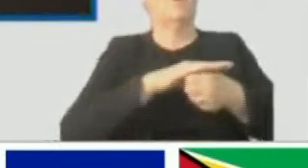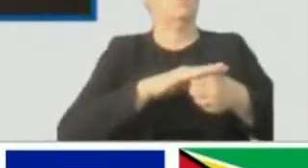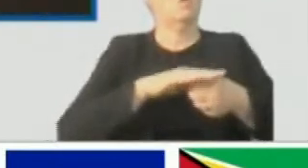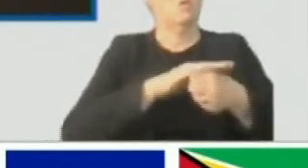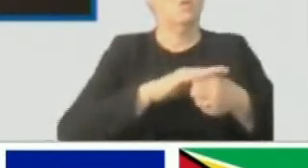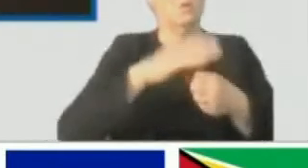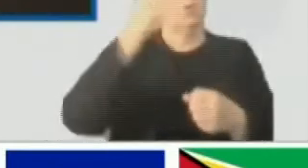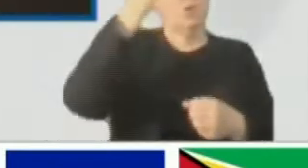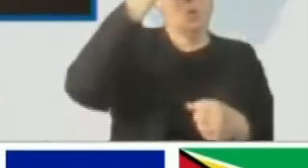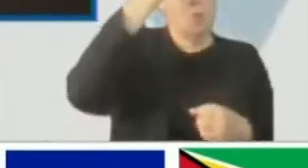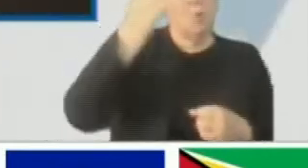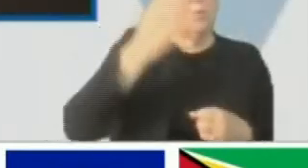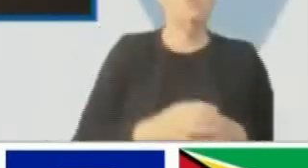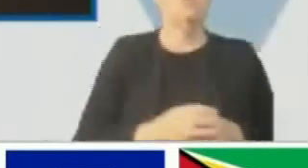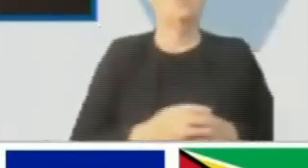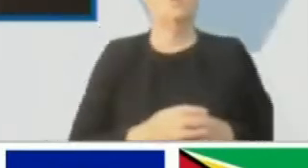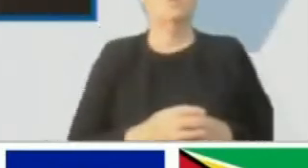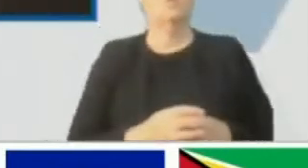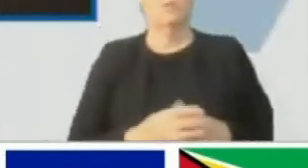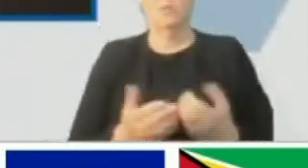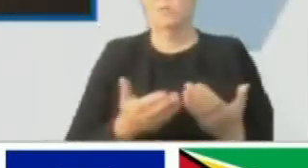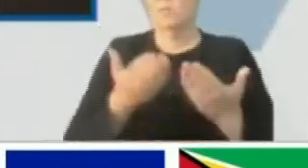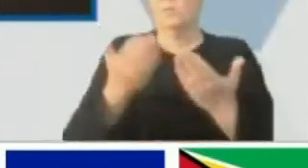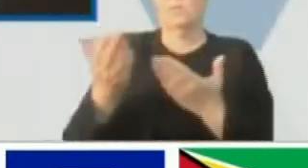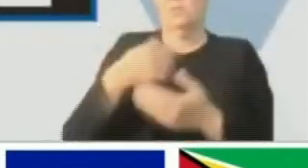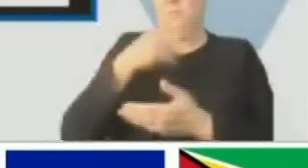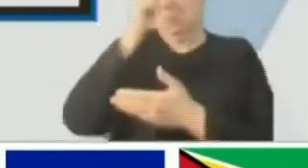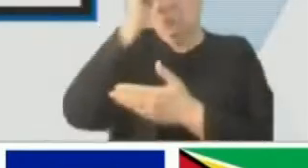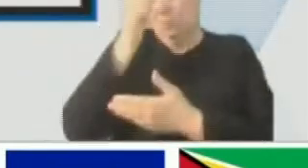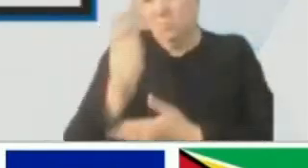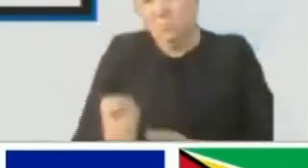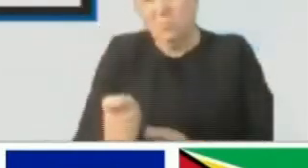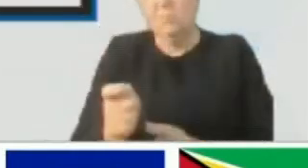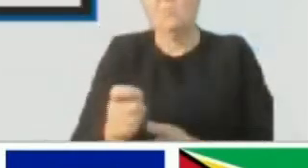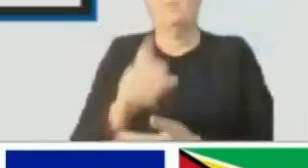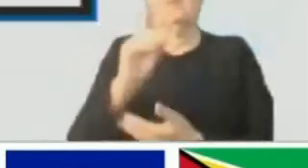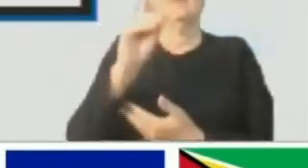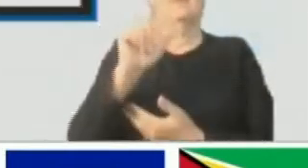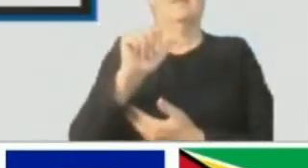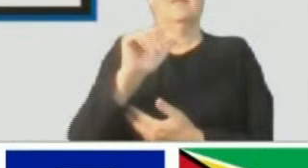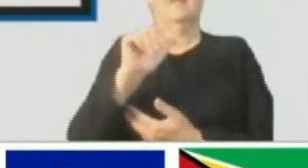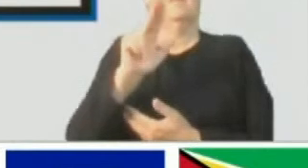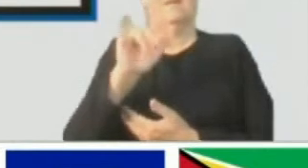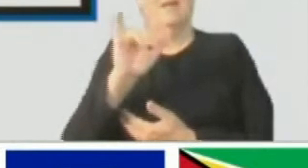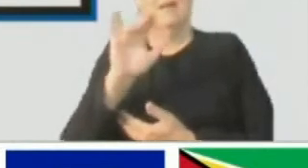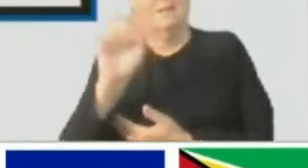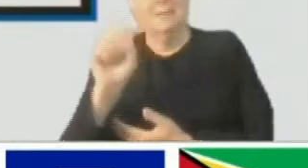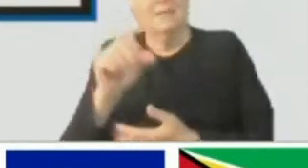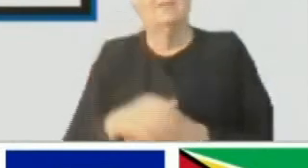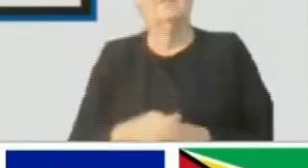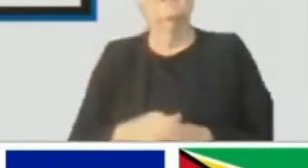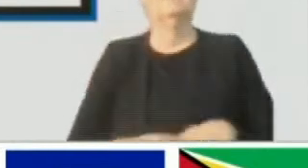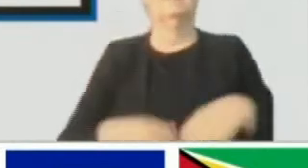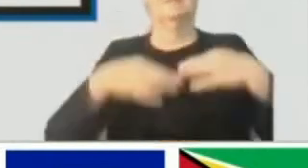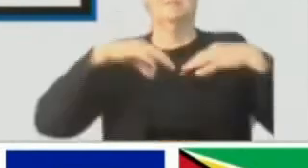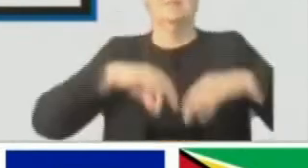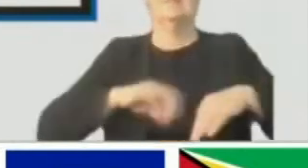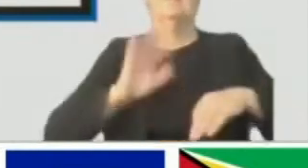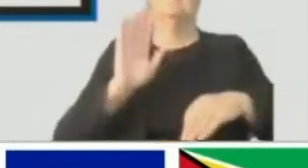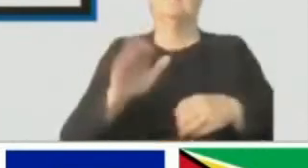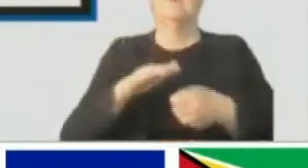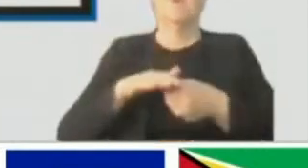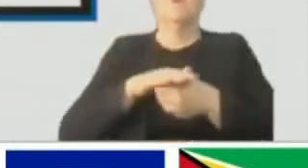Homer Davis, State Minister in the Ministry of Local Government and Rural Development, His